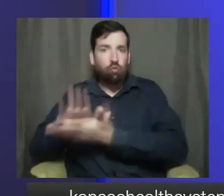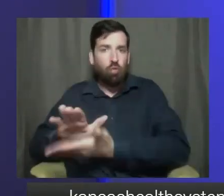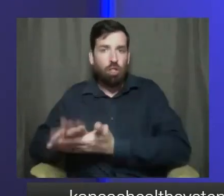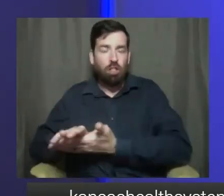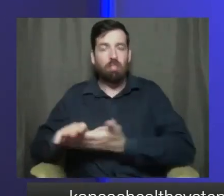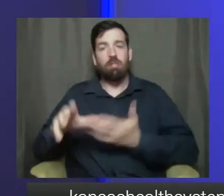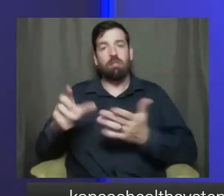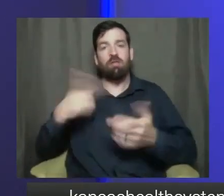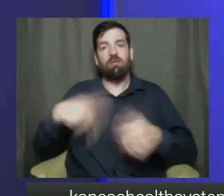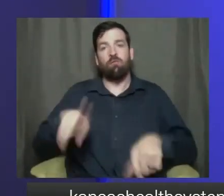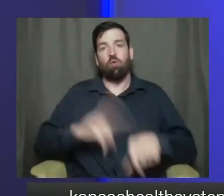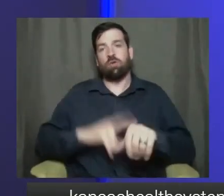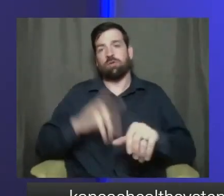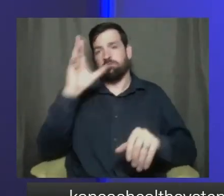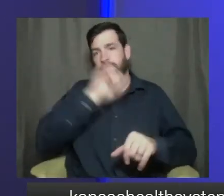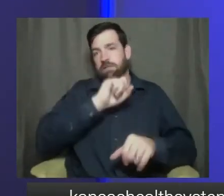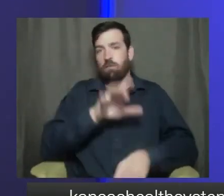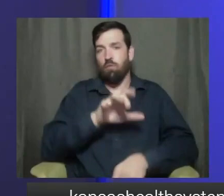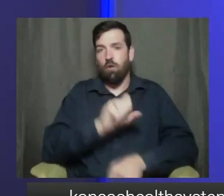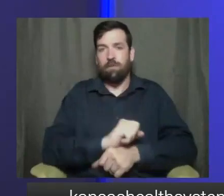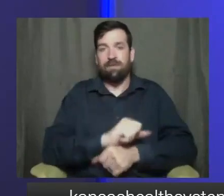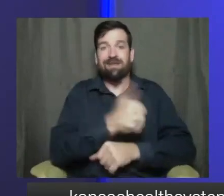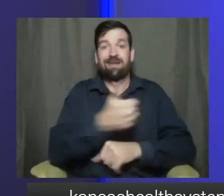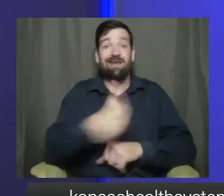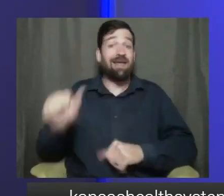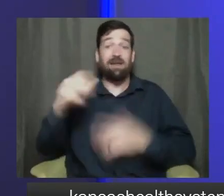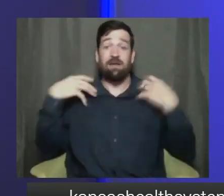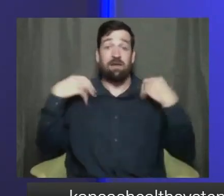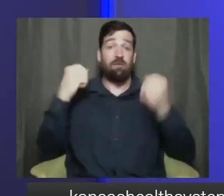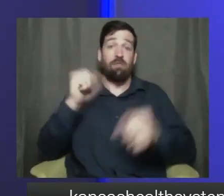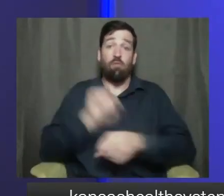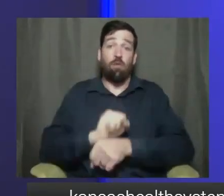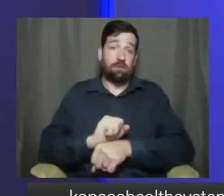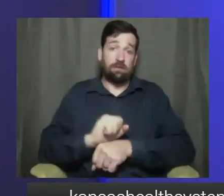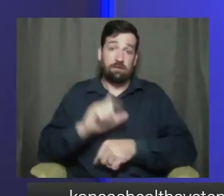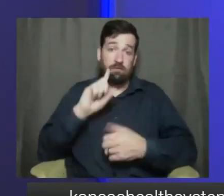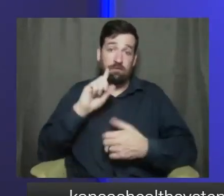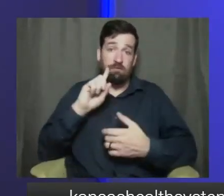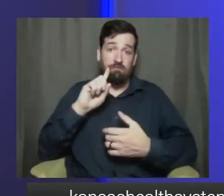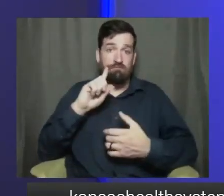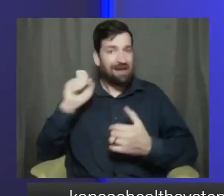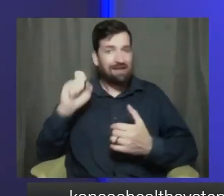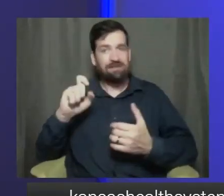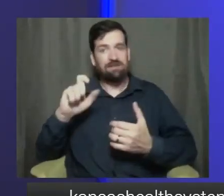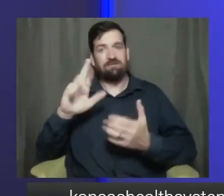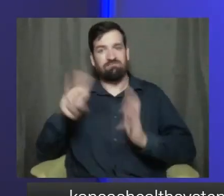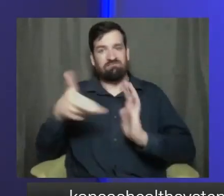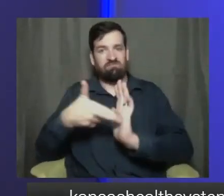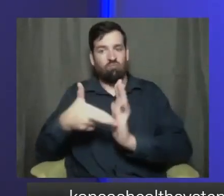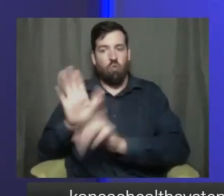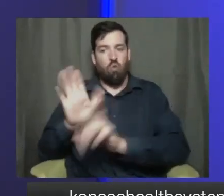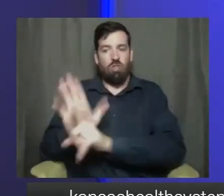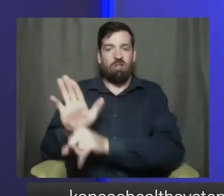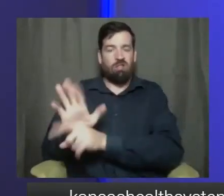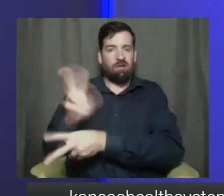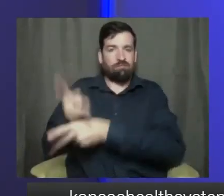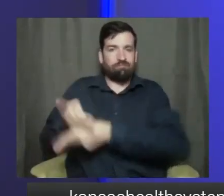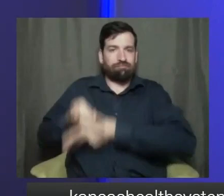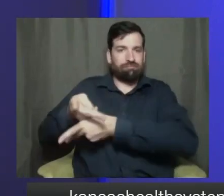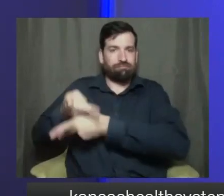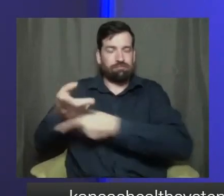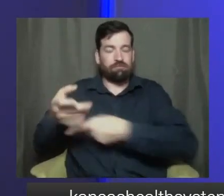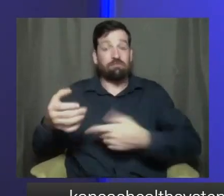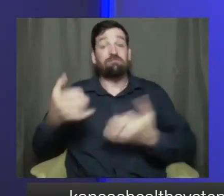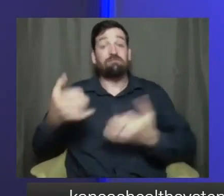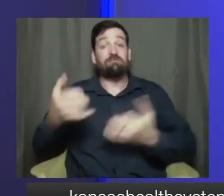doctor's appointments or any health appointments to take care of themselves because of the role of being a caregiver. And so we see now that as women are trying